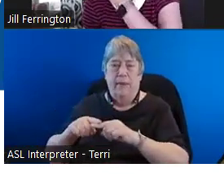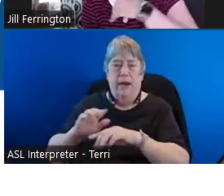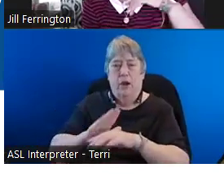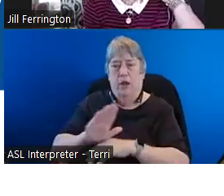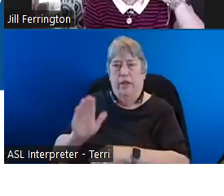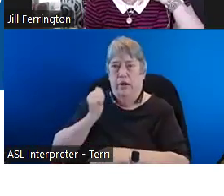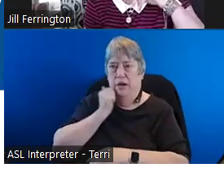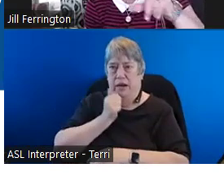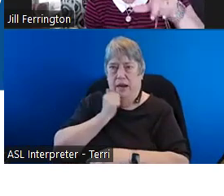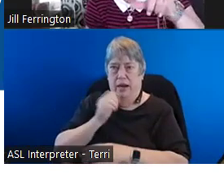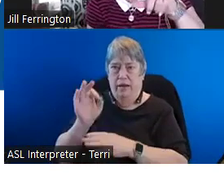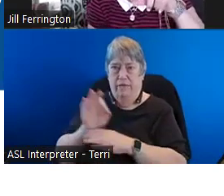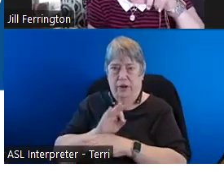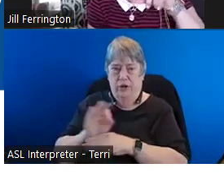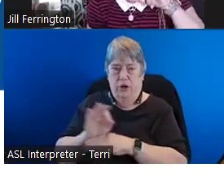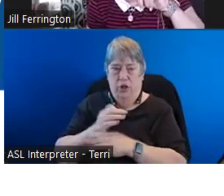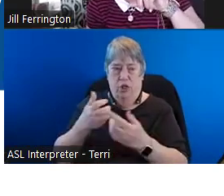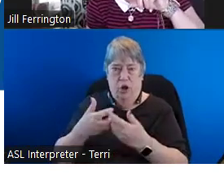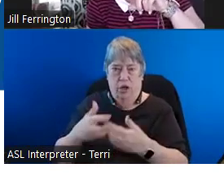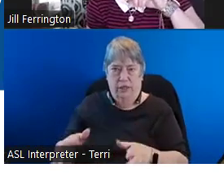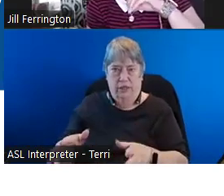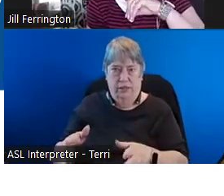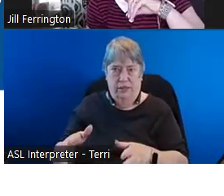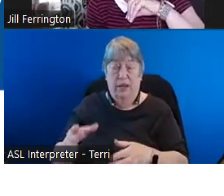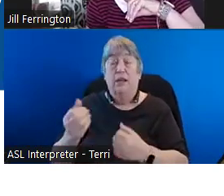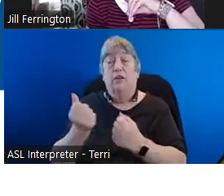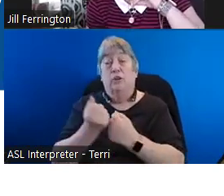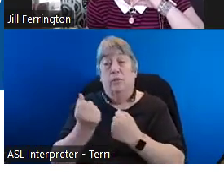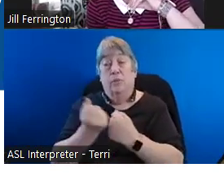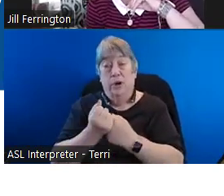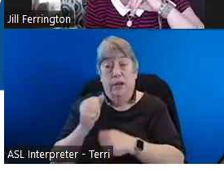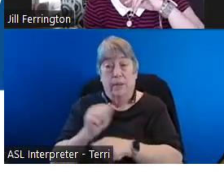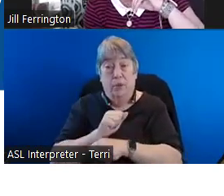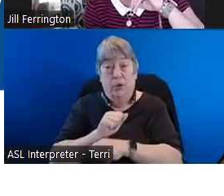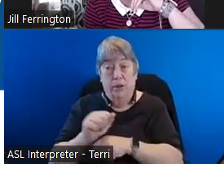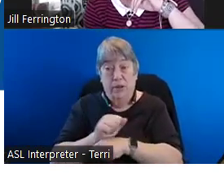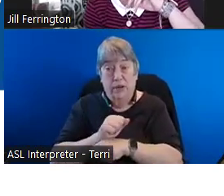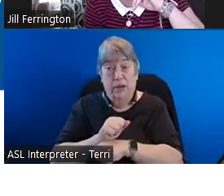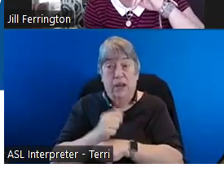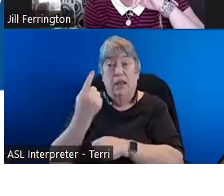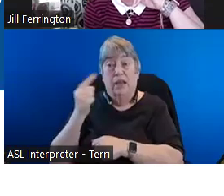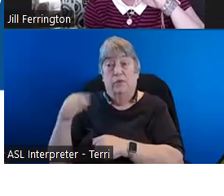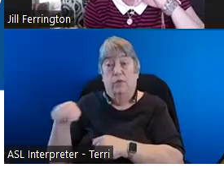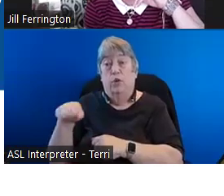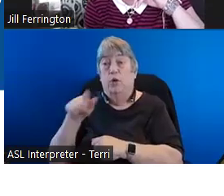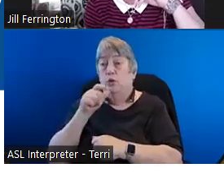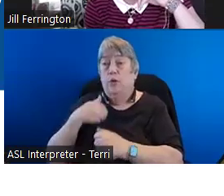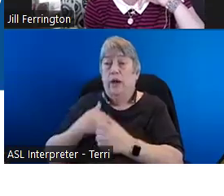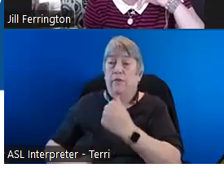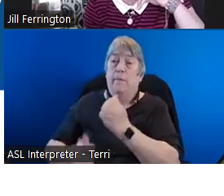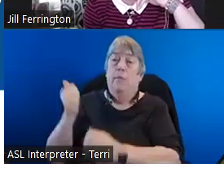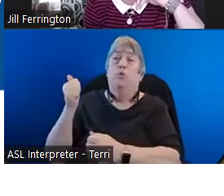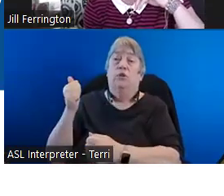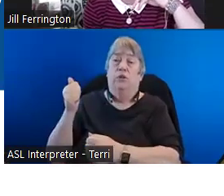have. And supported employment is meant for those individuals that have the most functional losses. And